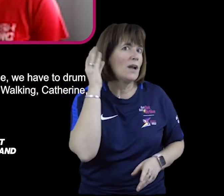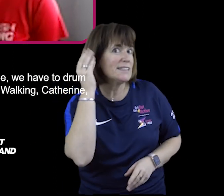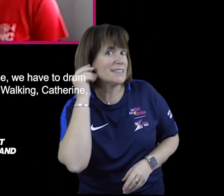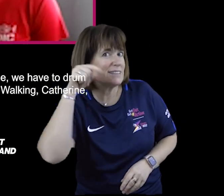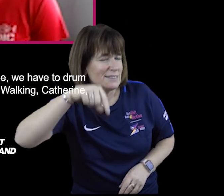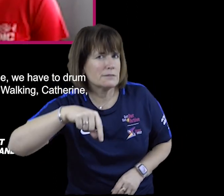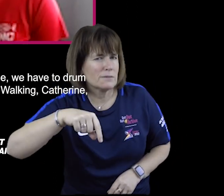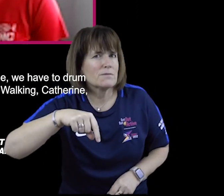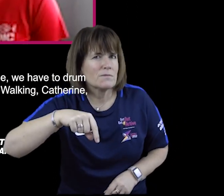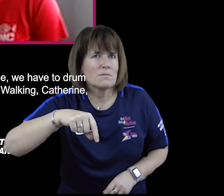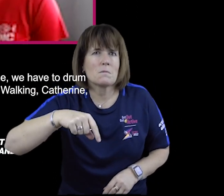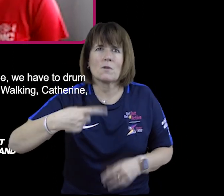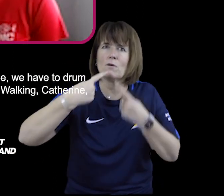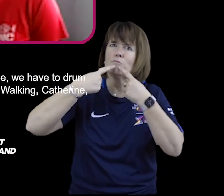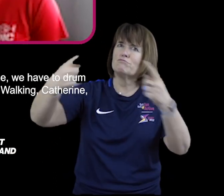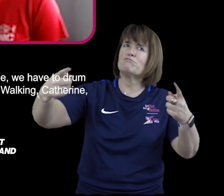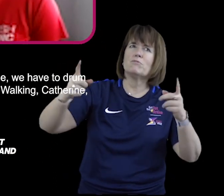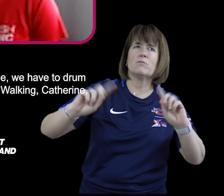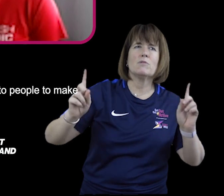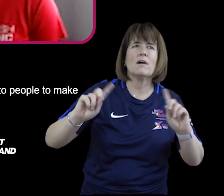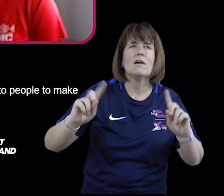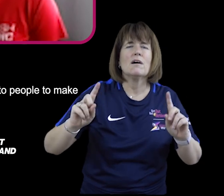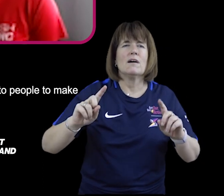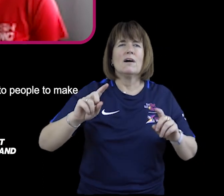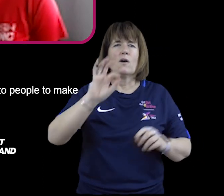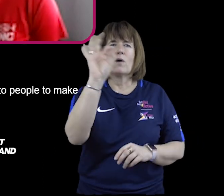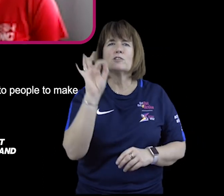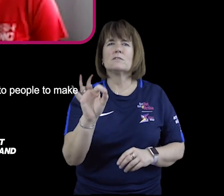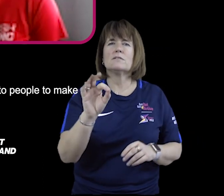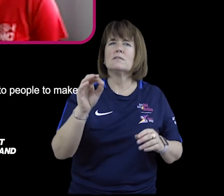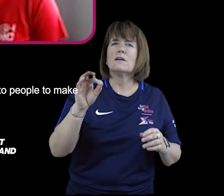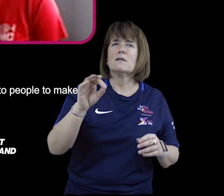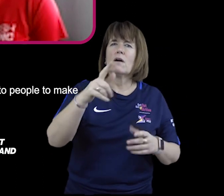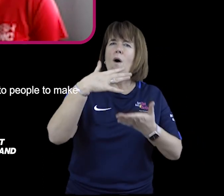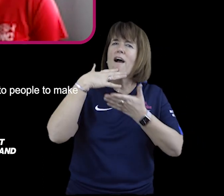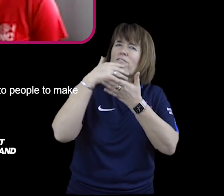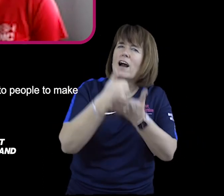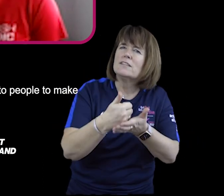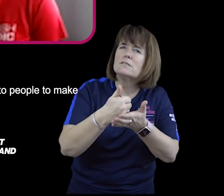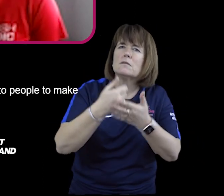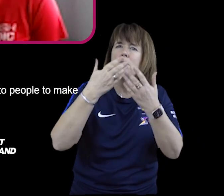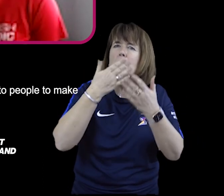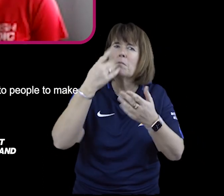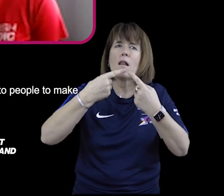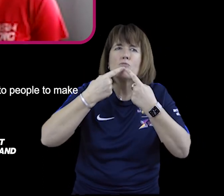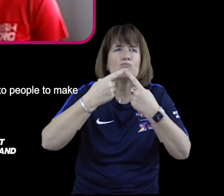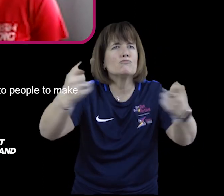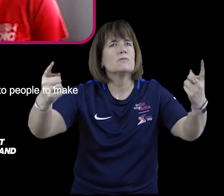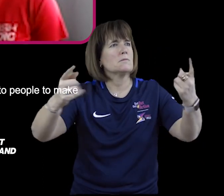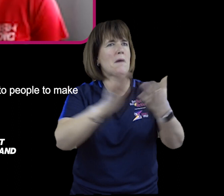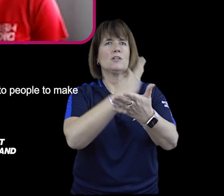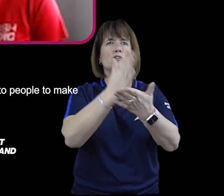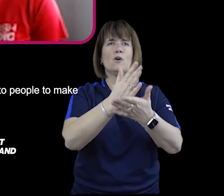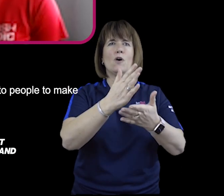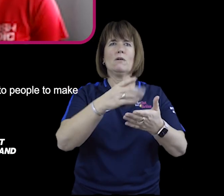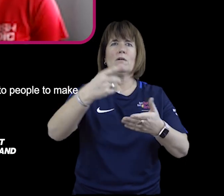anyone watching or listening to this podcast, the other part of the question I'd like you to answer, Catherine, is to give advice as well